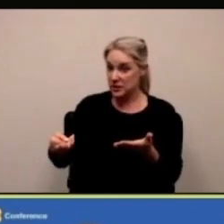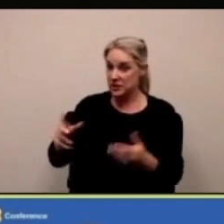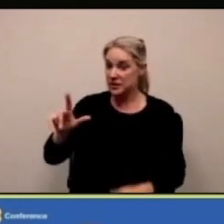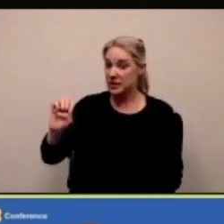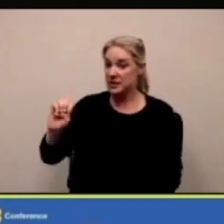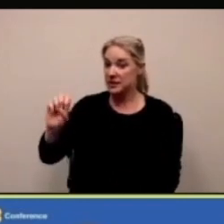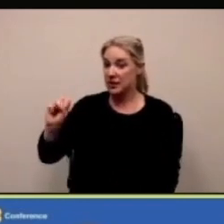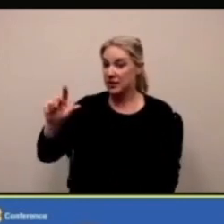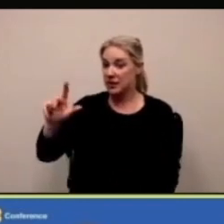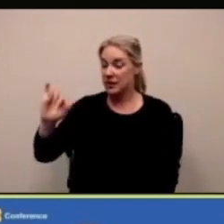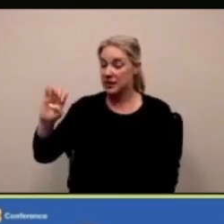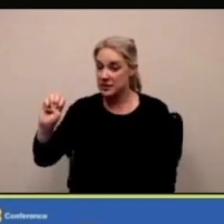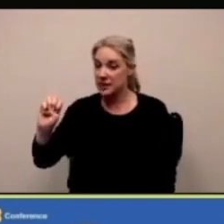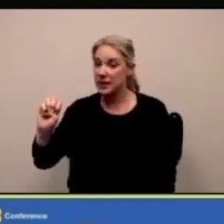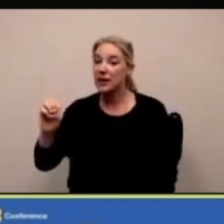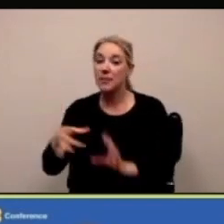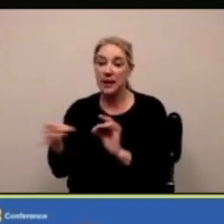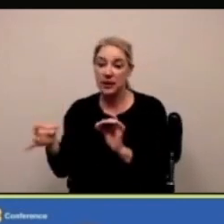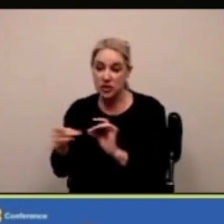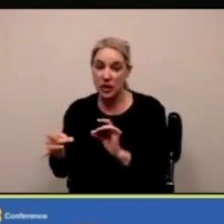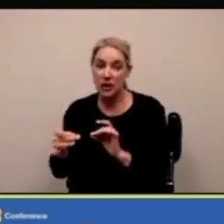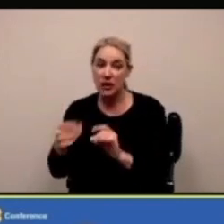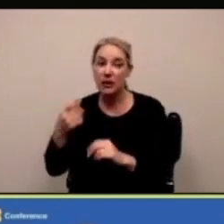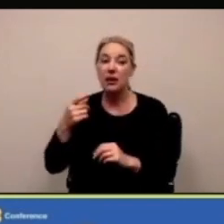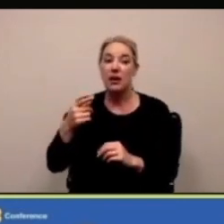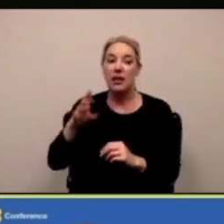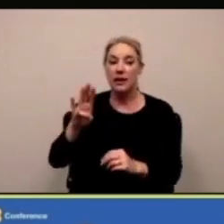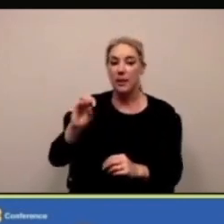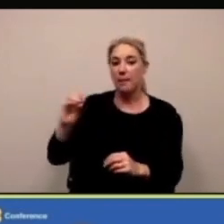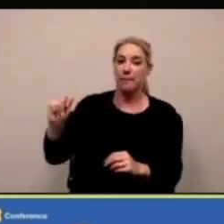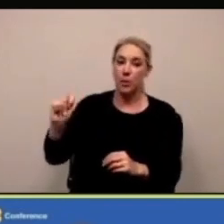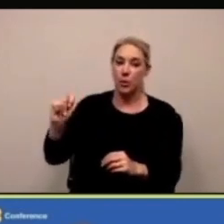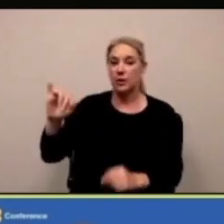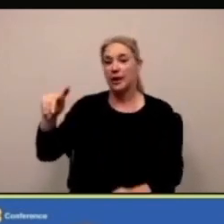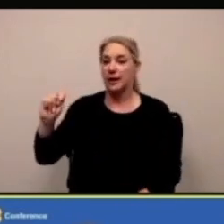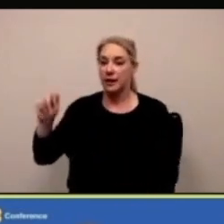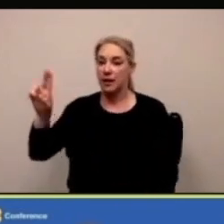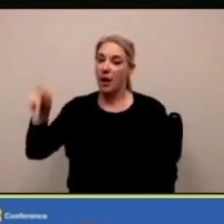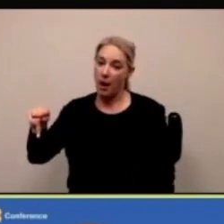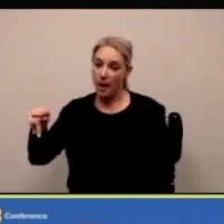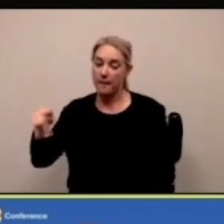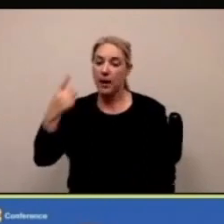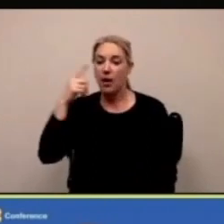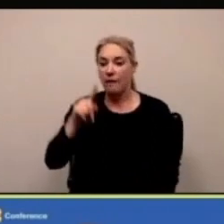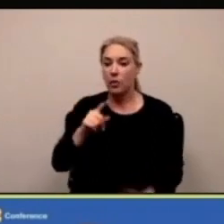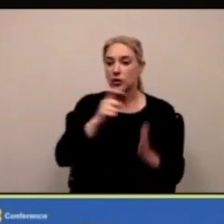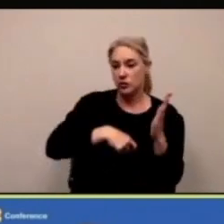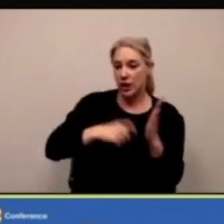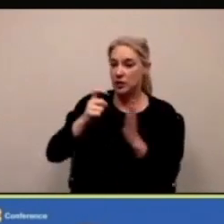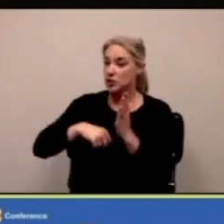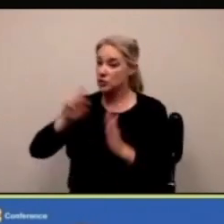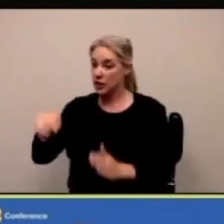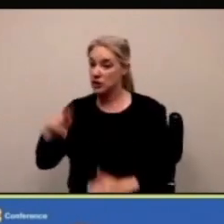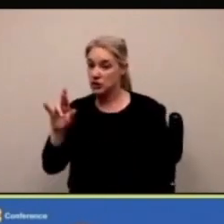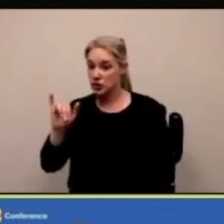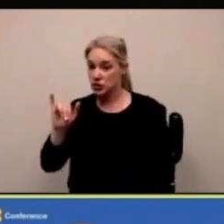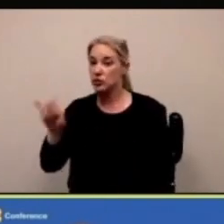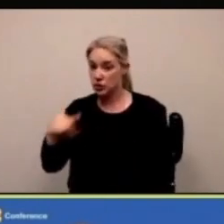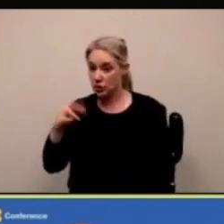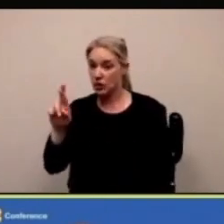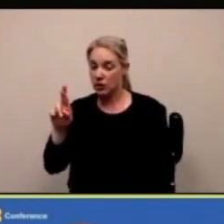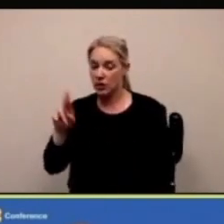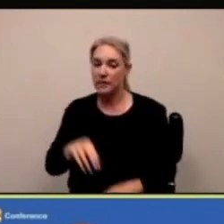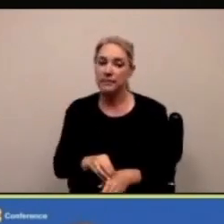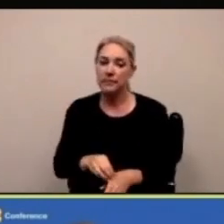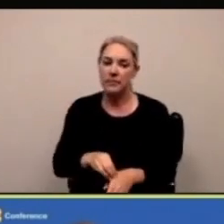up tutorials for Scratch and Scratch Junior, as well as the coding as a second language around Scratch Junior. Also thinking about